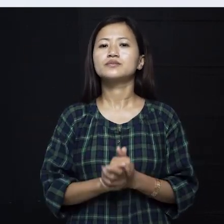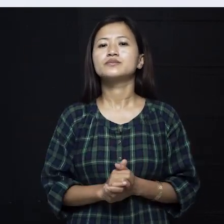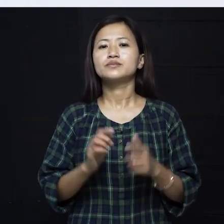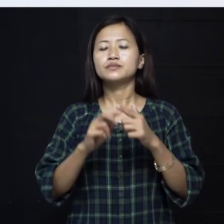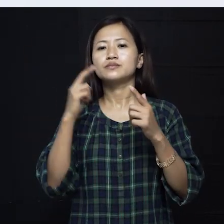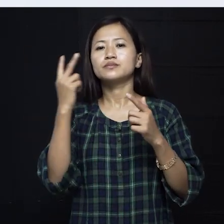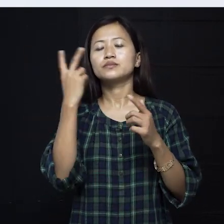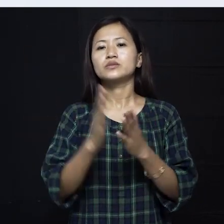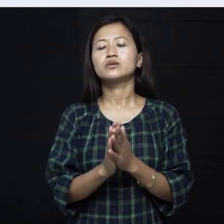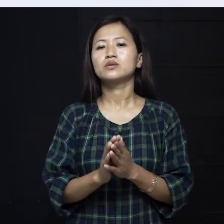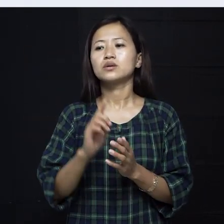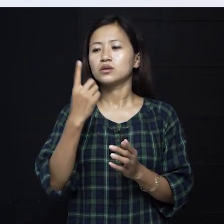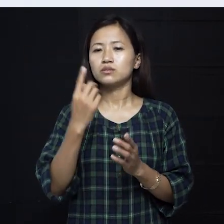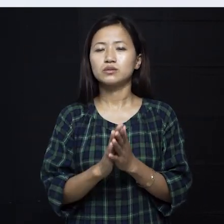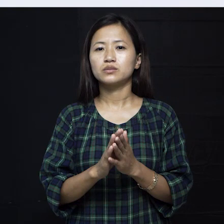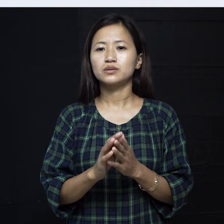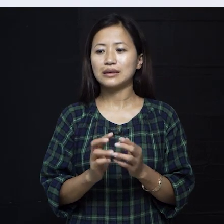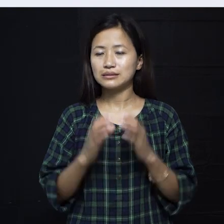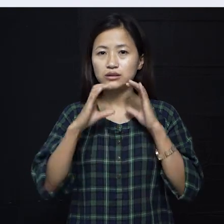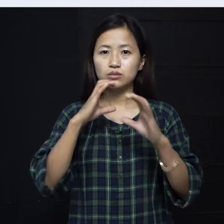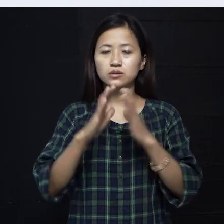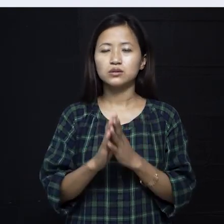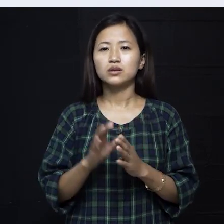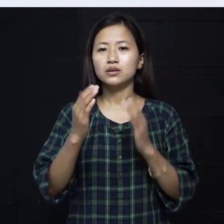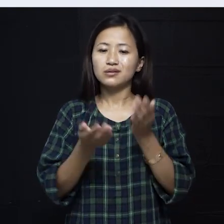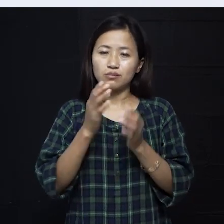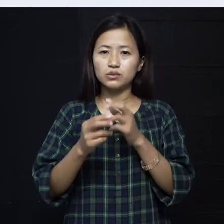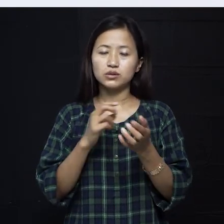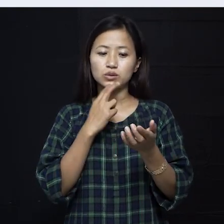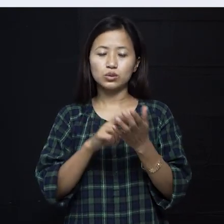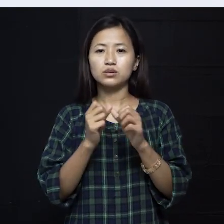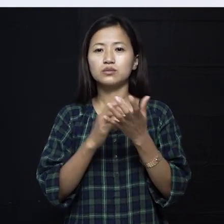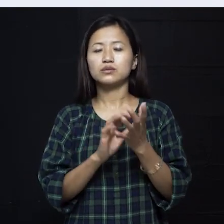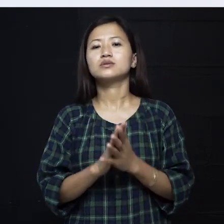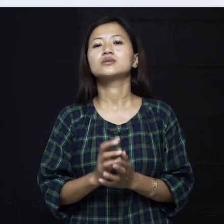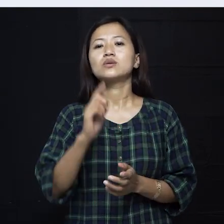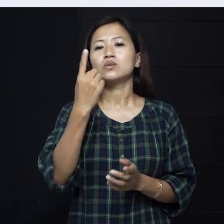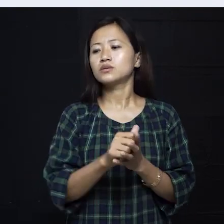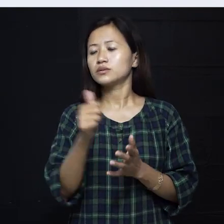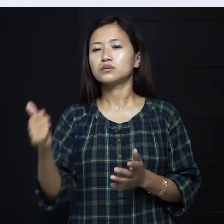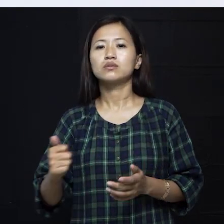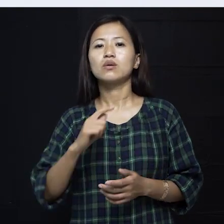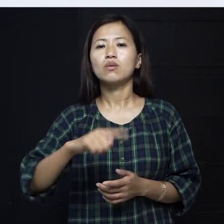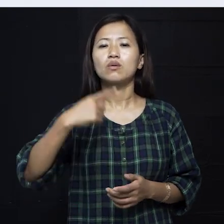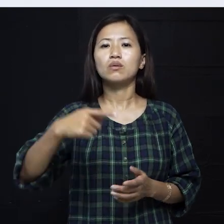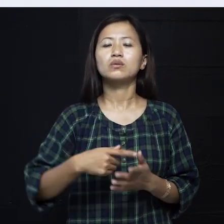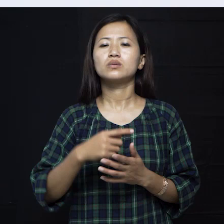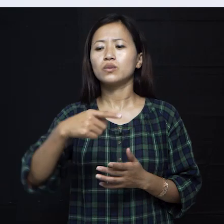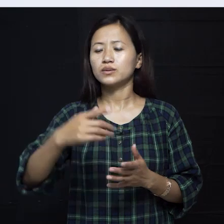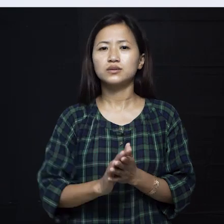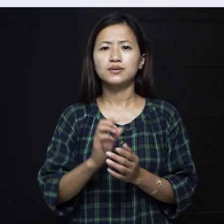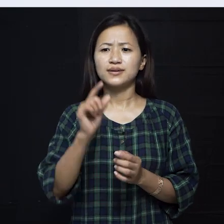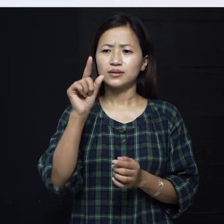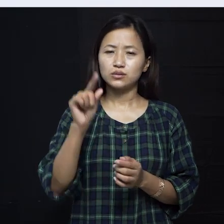They complement one another. Okay, so that is to do with communication. But as always, we will just